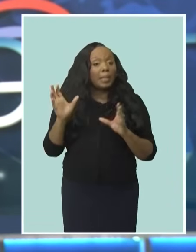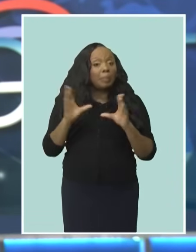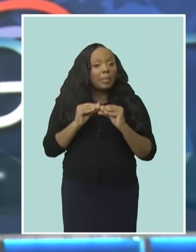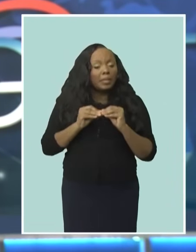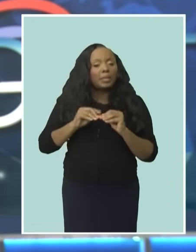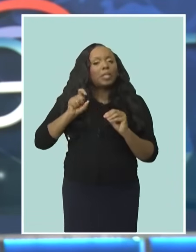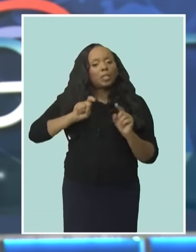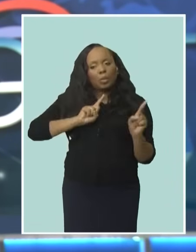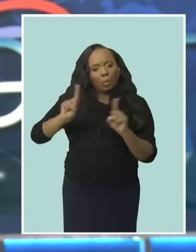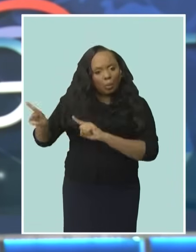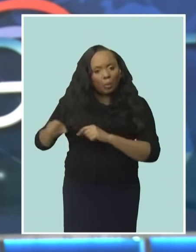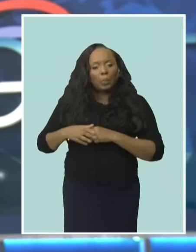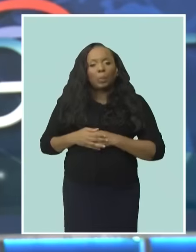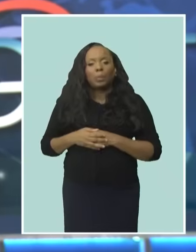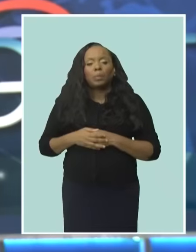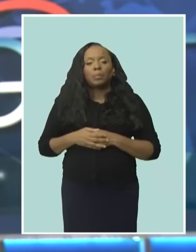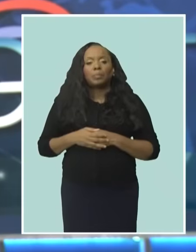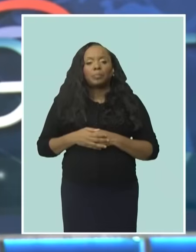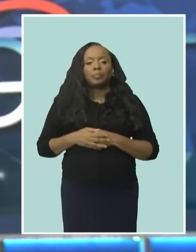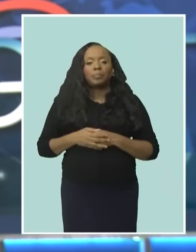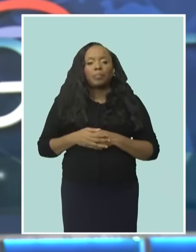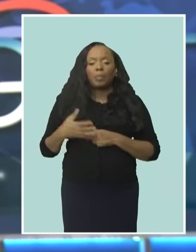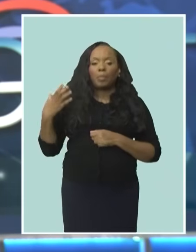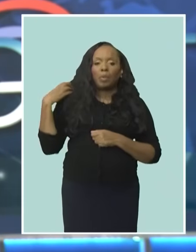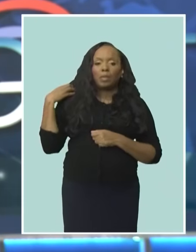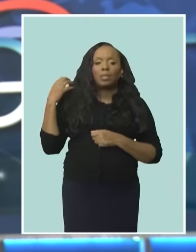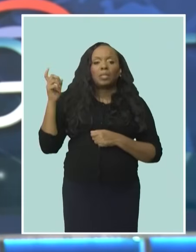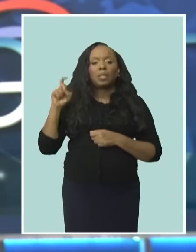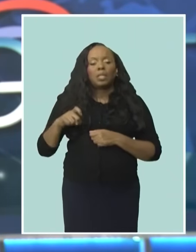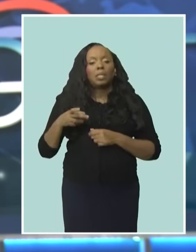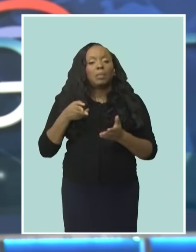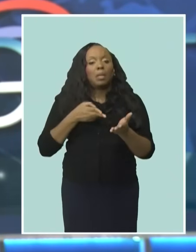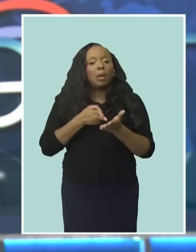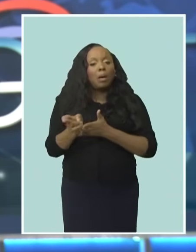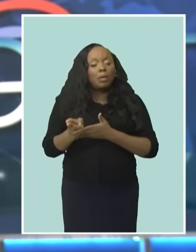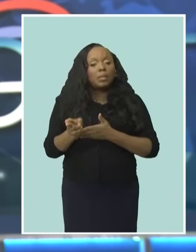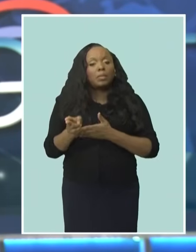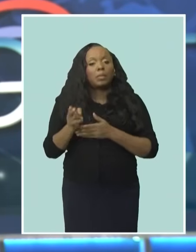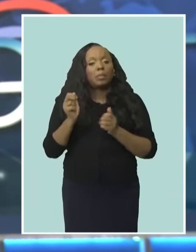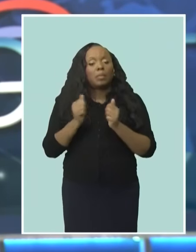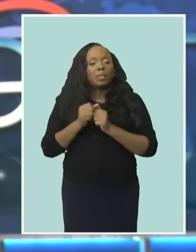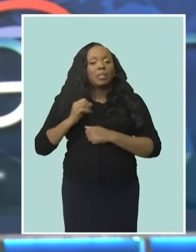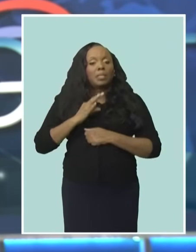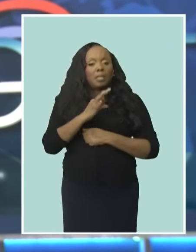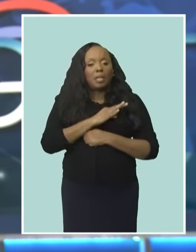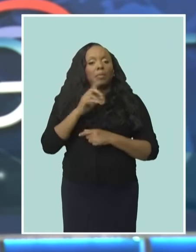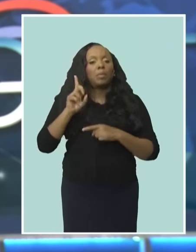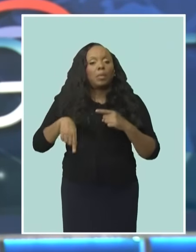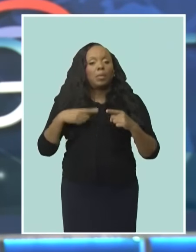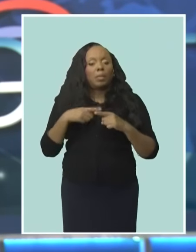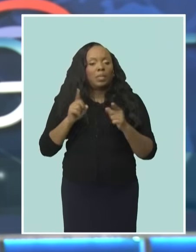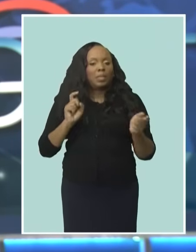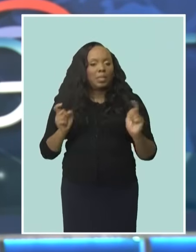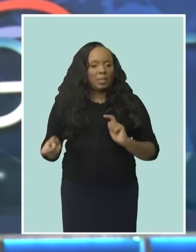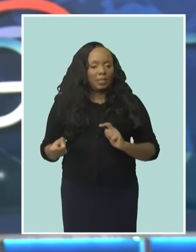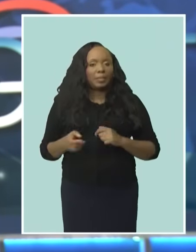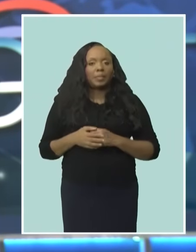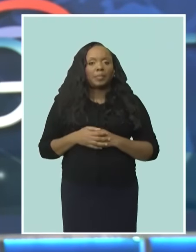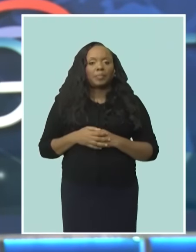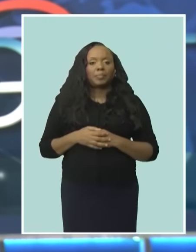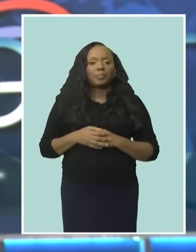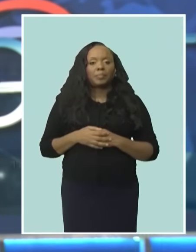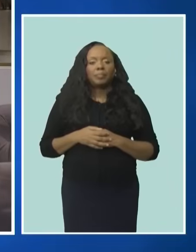to find out more. She also urges employers to be upfront and honest with employees of impending